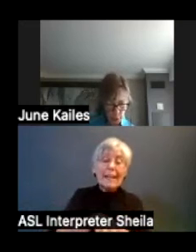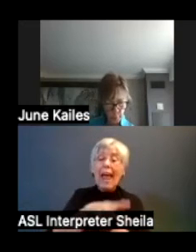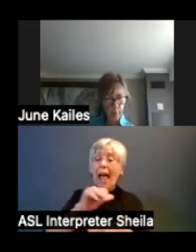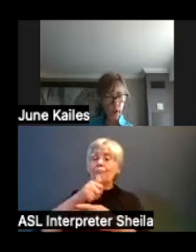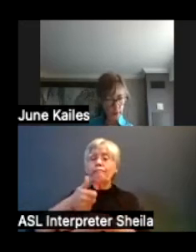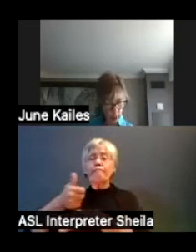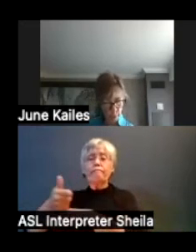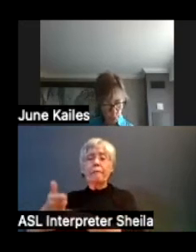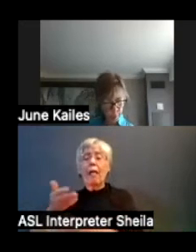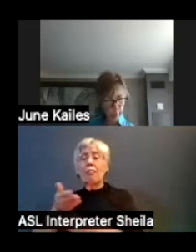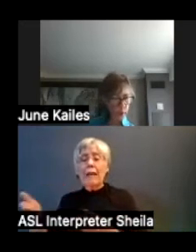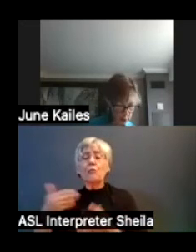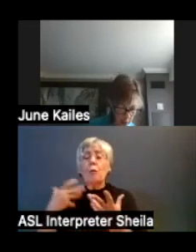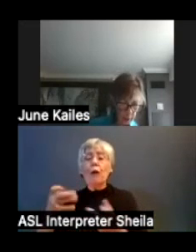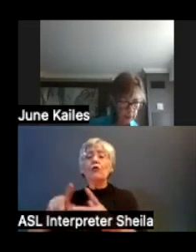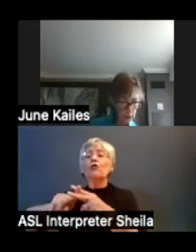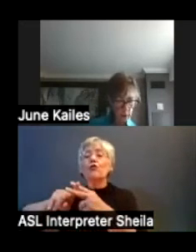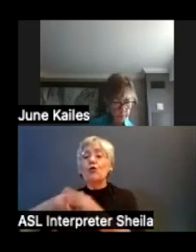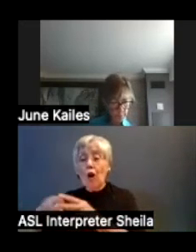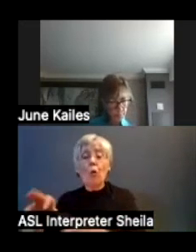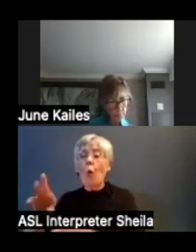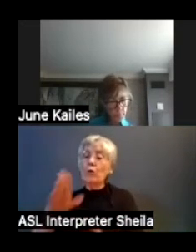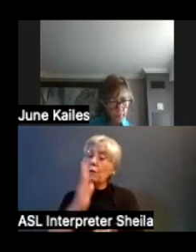start doing or stop doing or change.